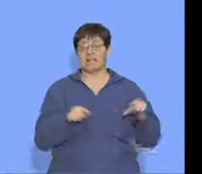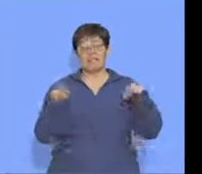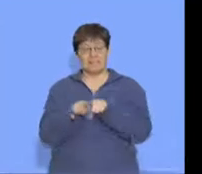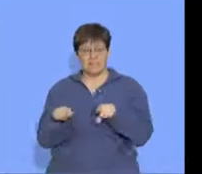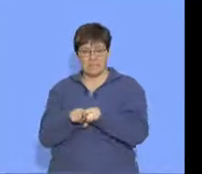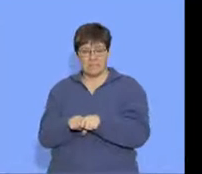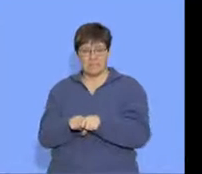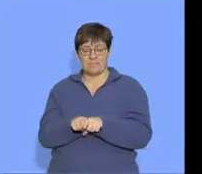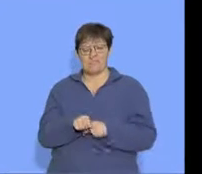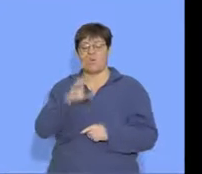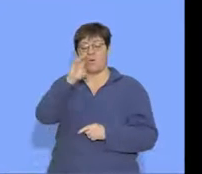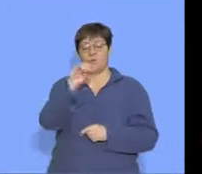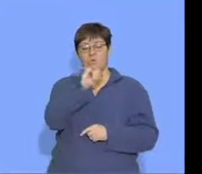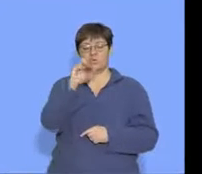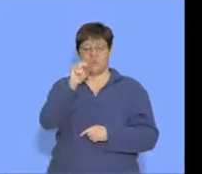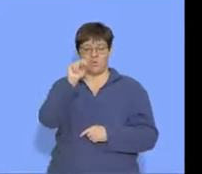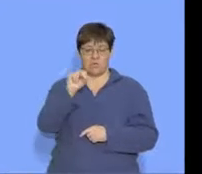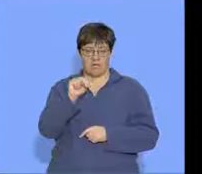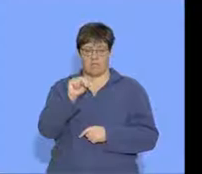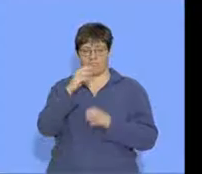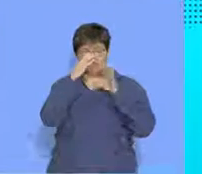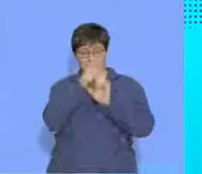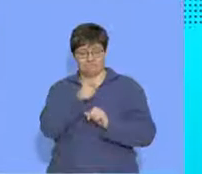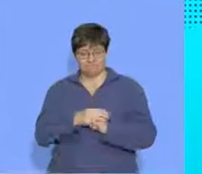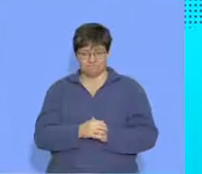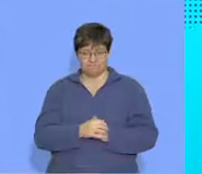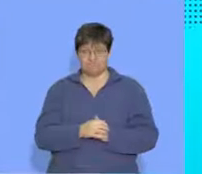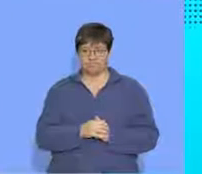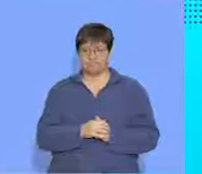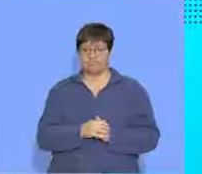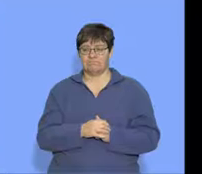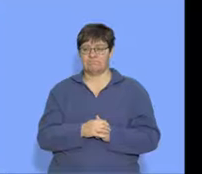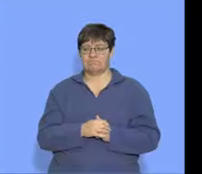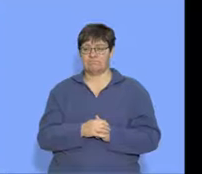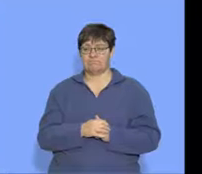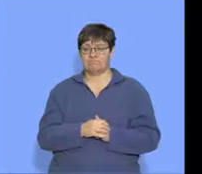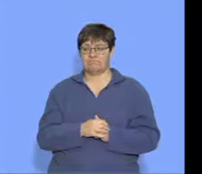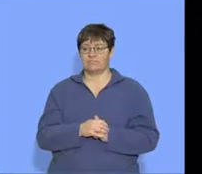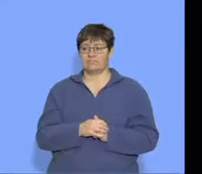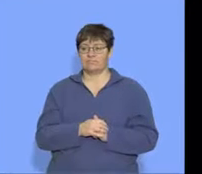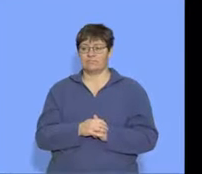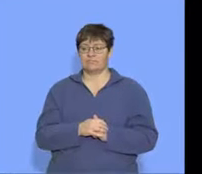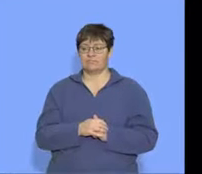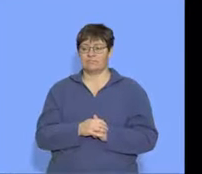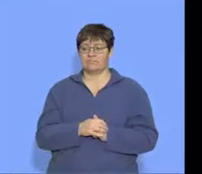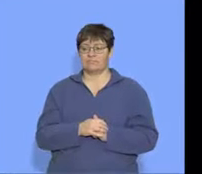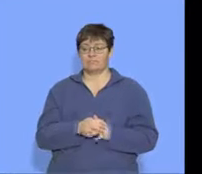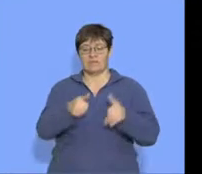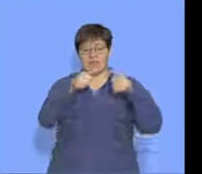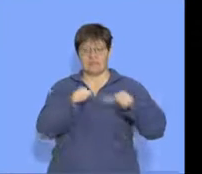the ozone concentration. Well done to those of you that got that. Let's move on to the next